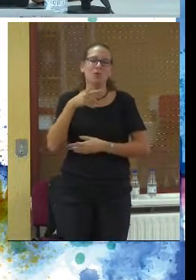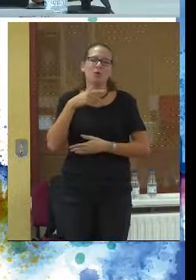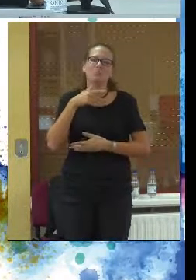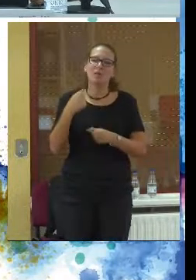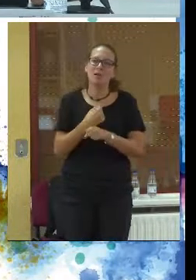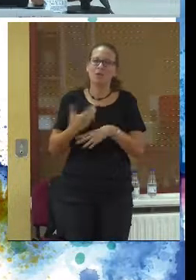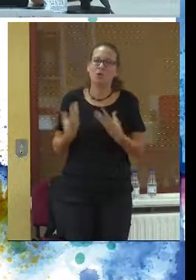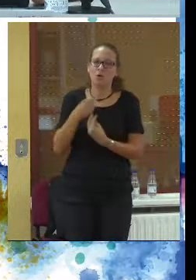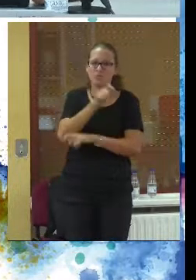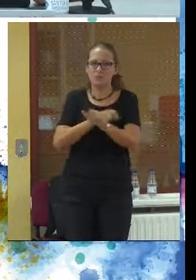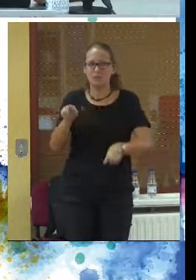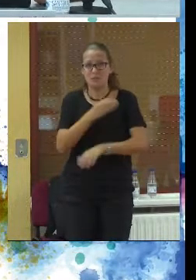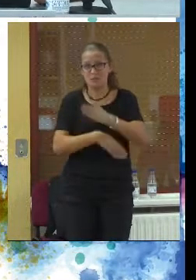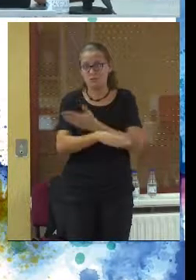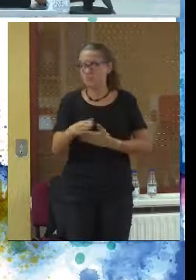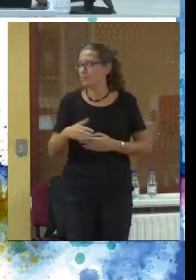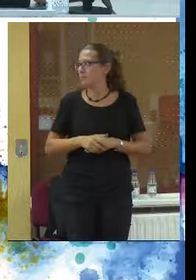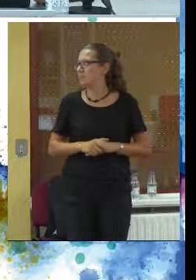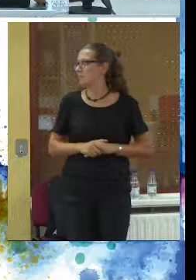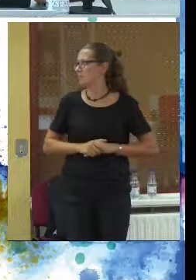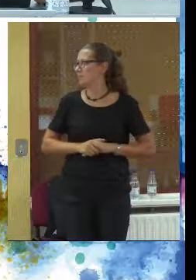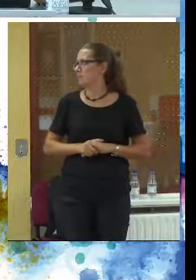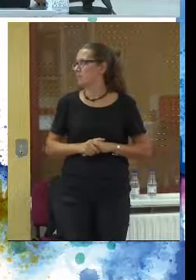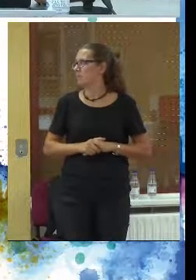where accessibility is important.